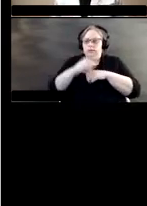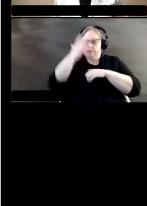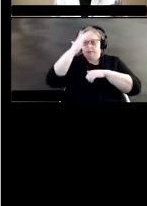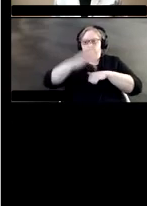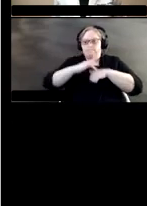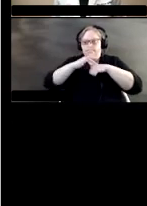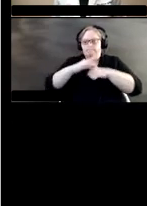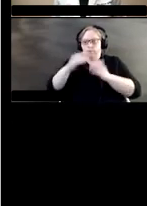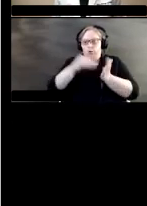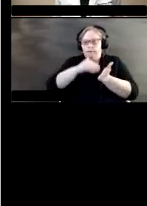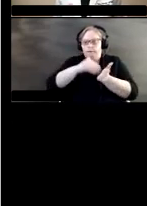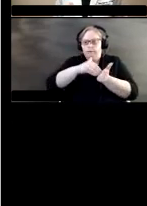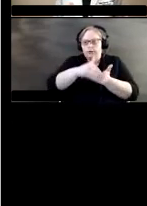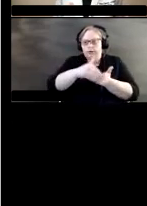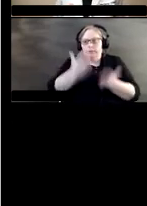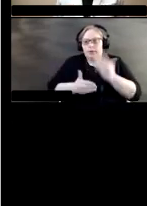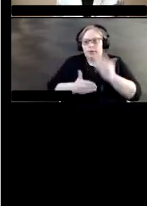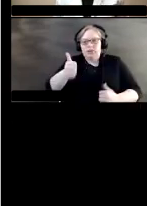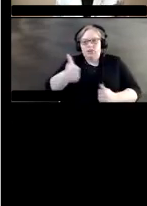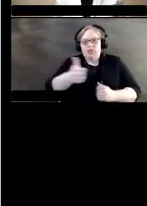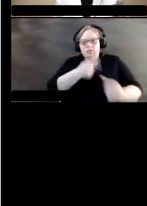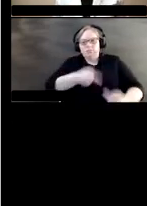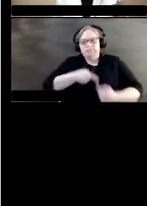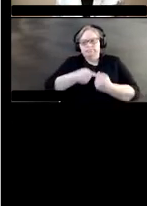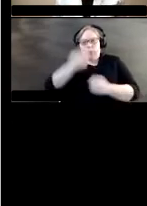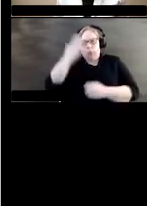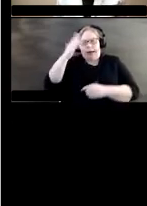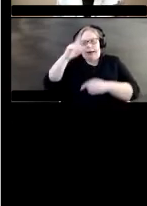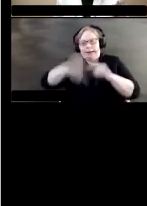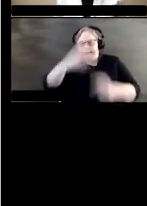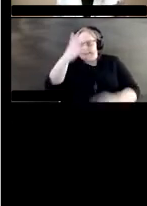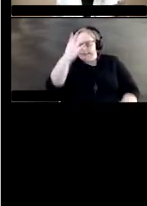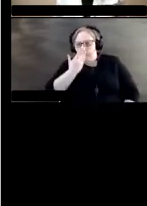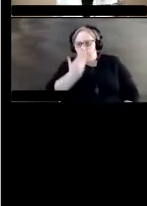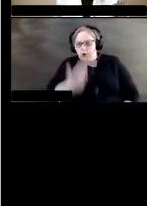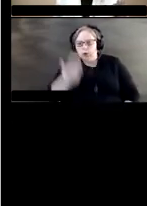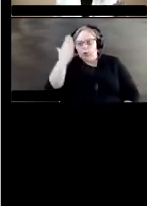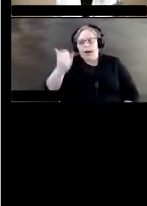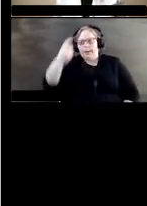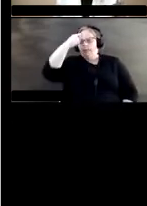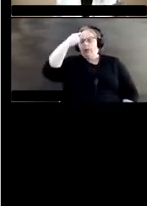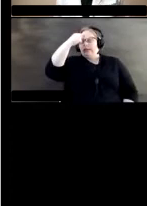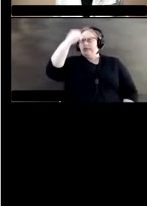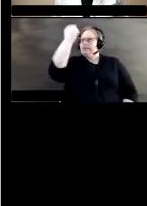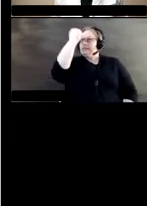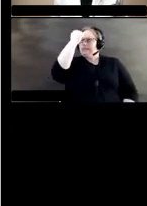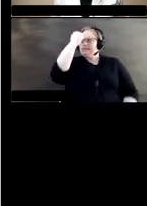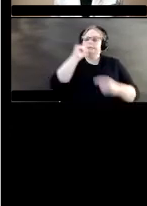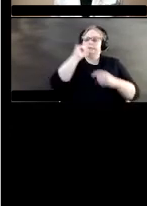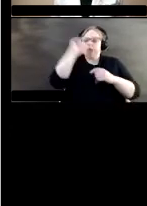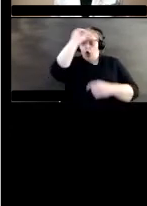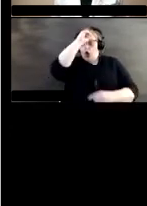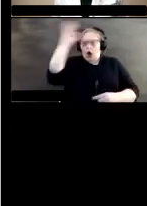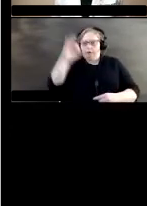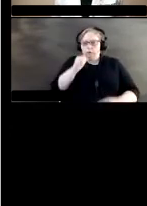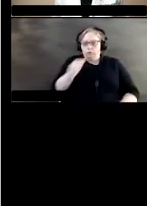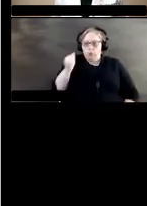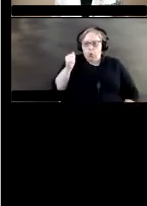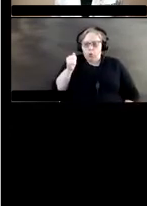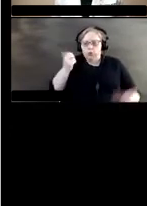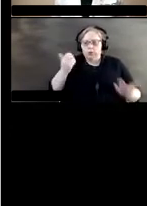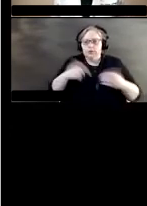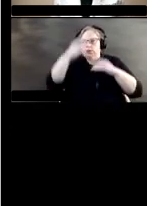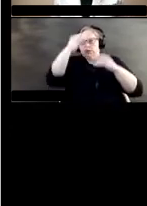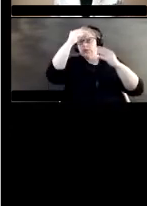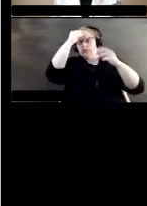problem, why you can't get to sleep at night. Your brain just won't shut off, right? You've got something on your